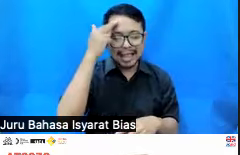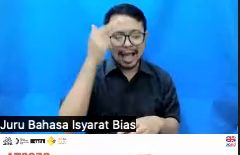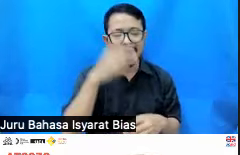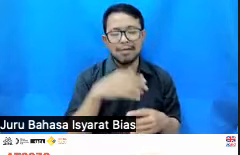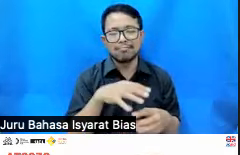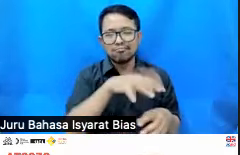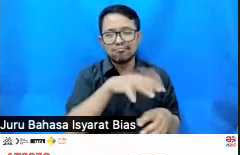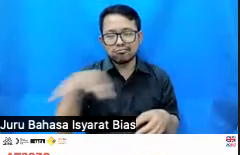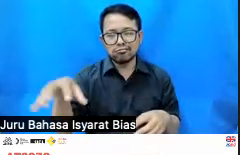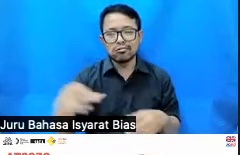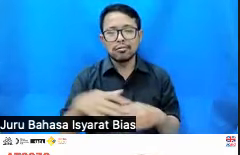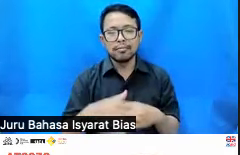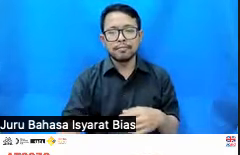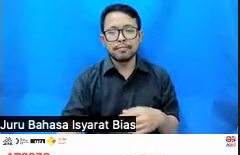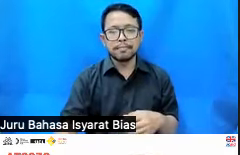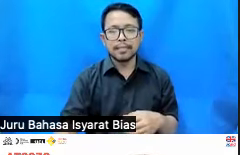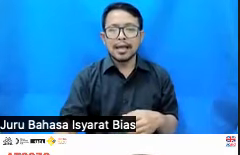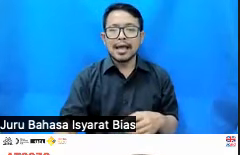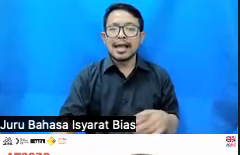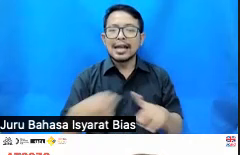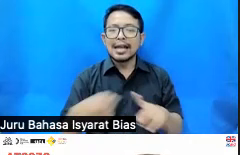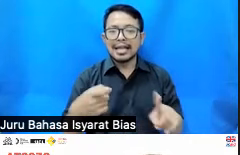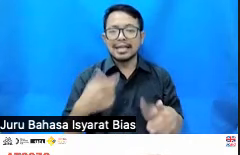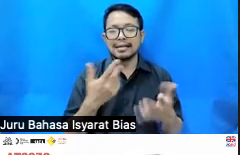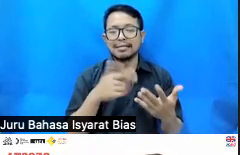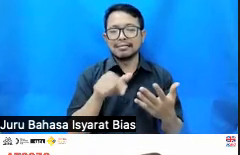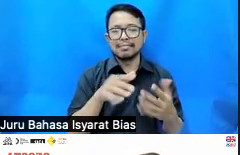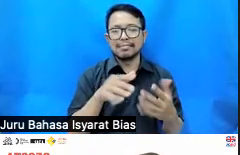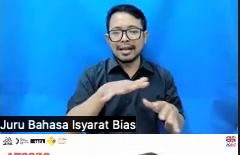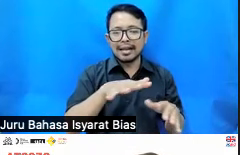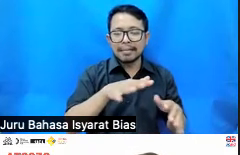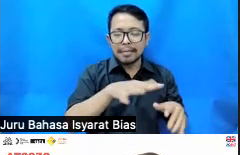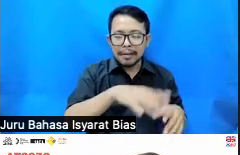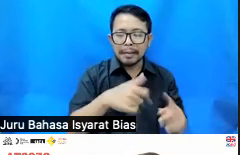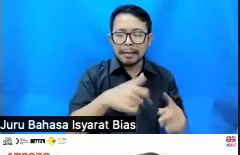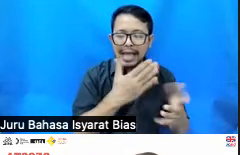policy environment and the built environment industry.